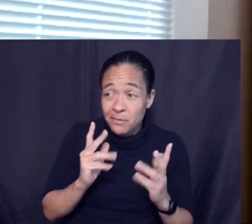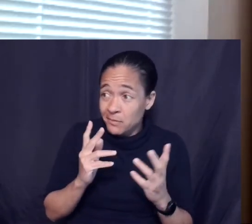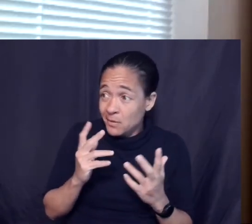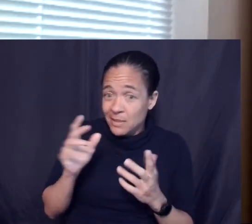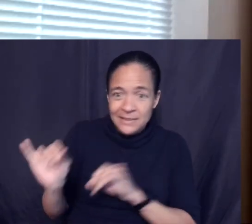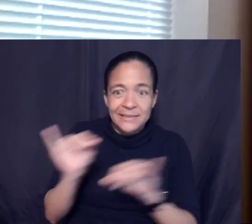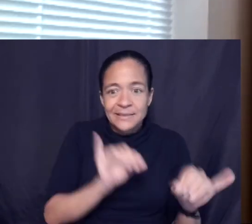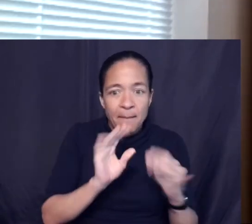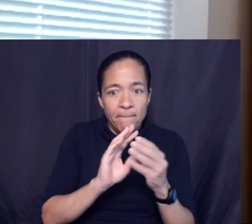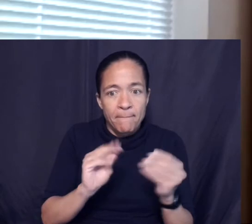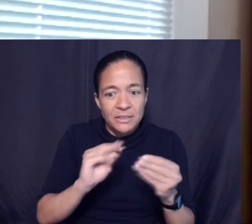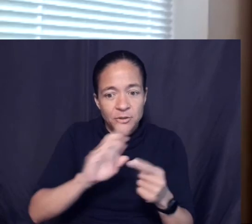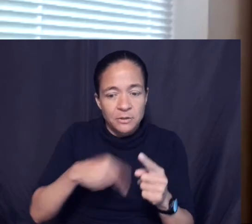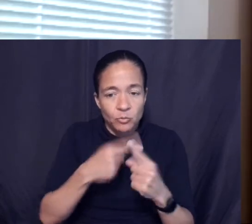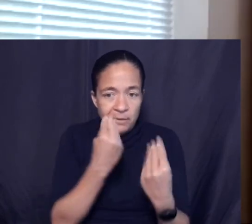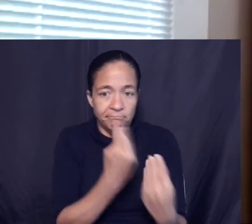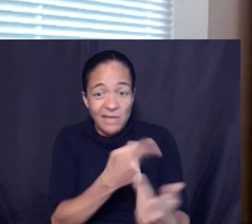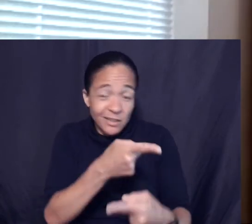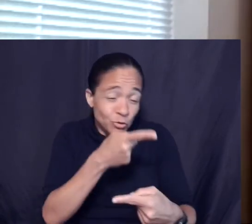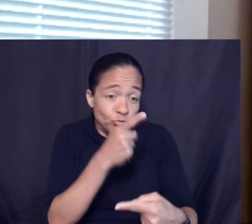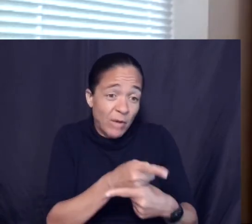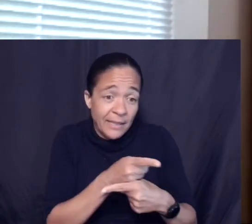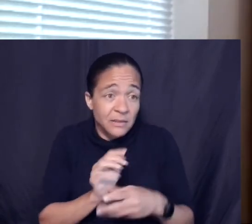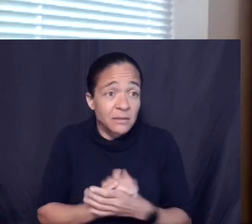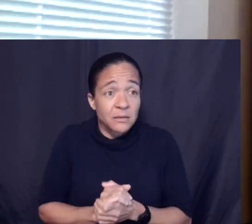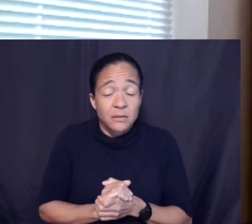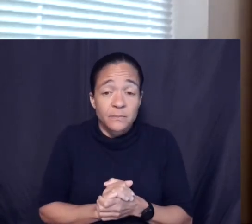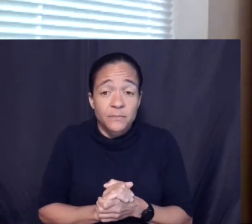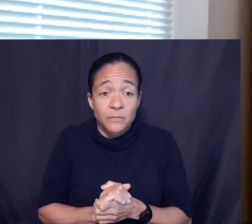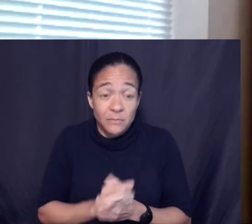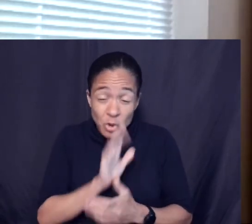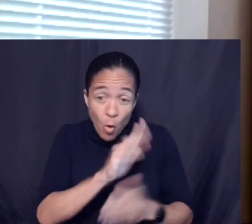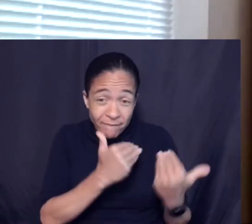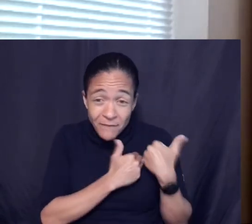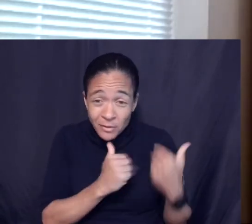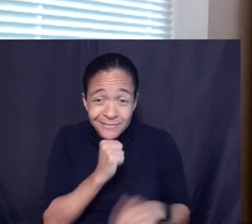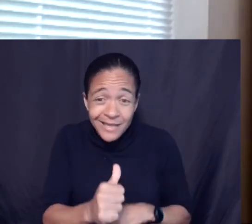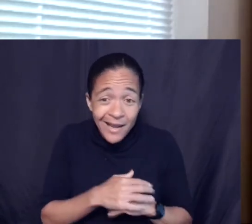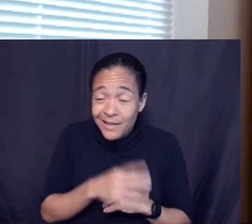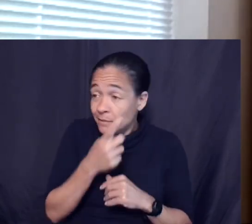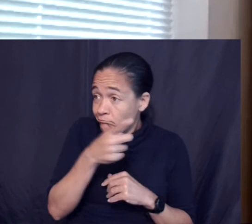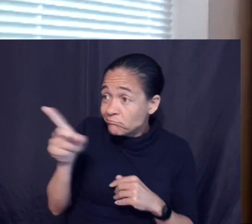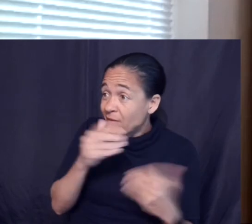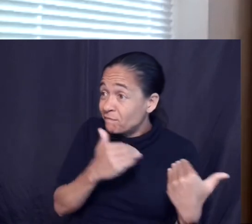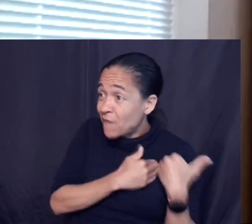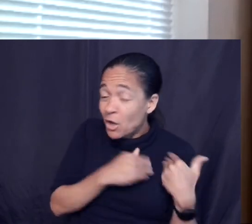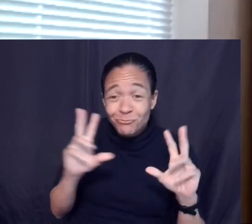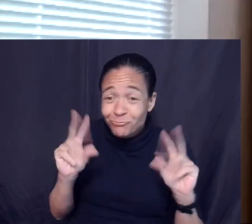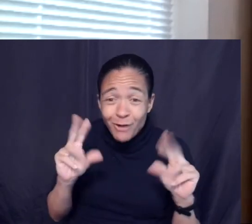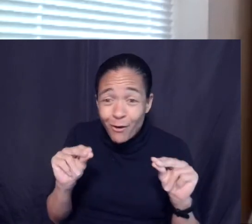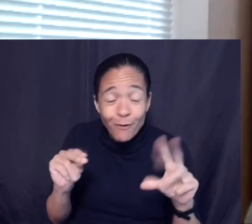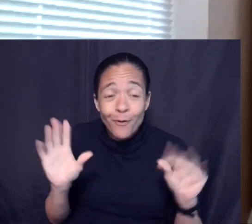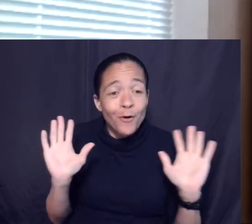their diagnosis, because you're right. It is, and it is not your fault or anyone's fault when they get